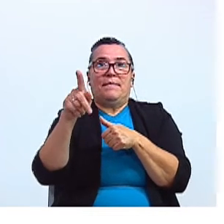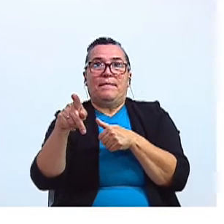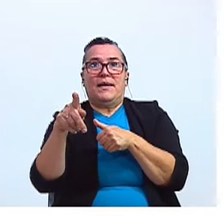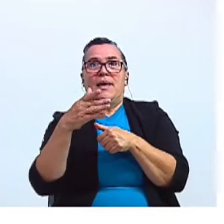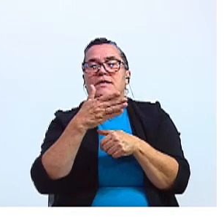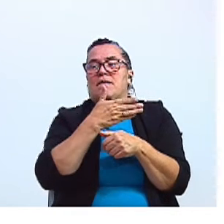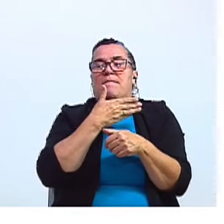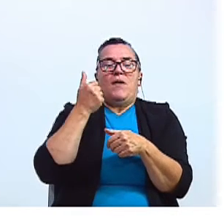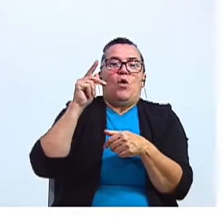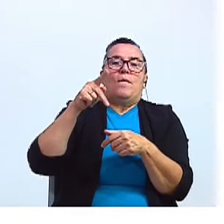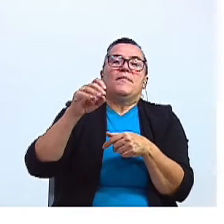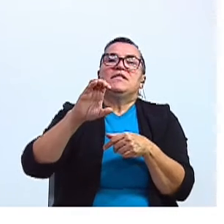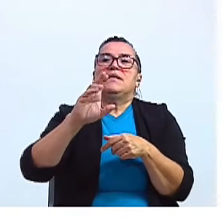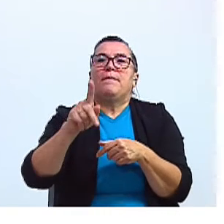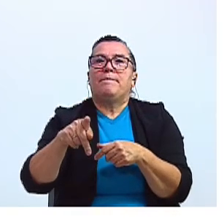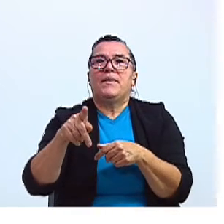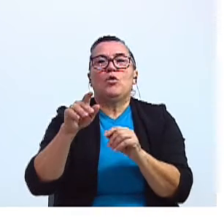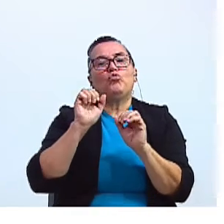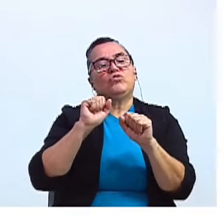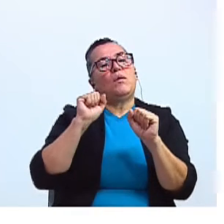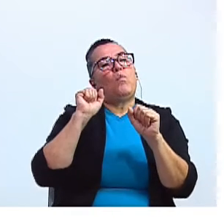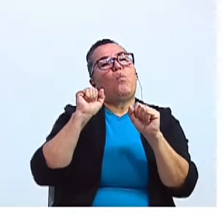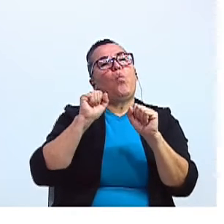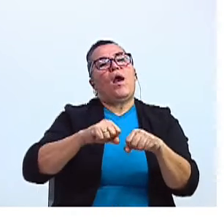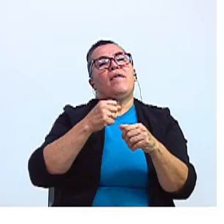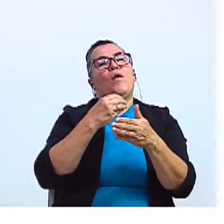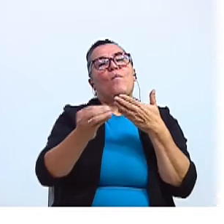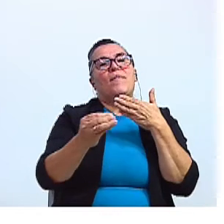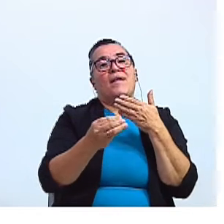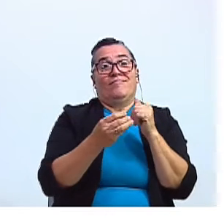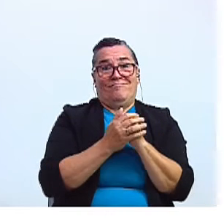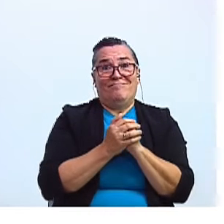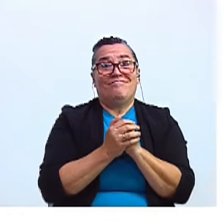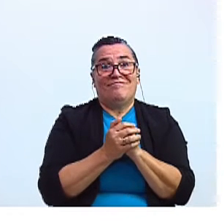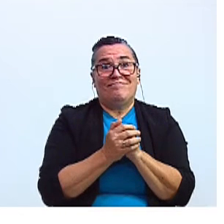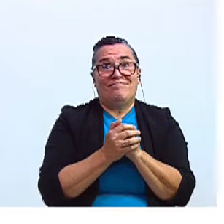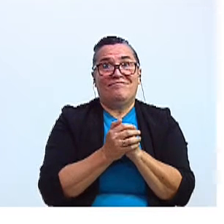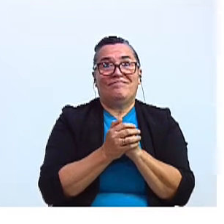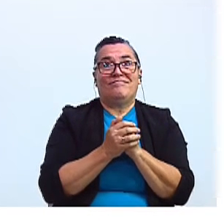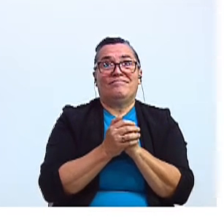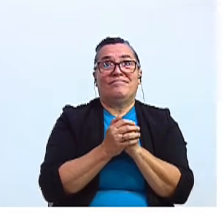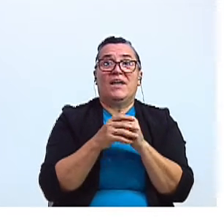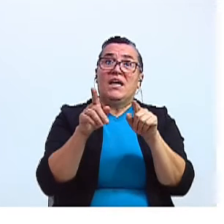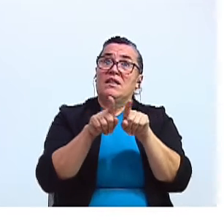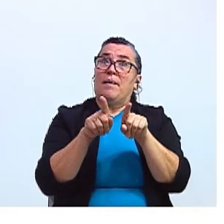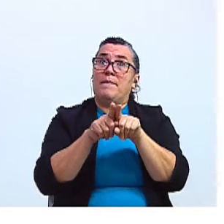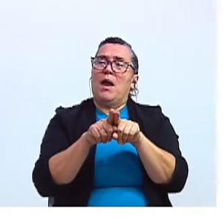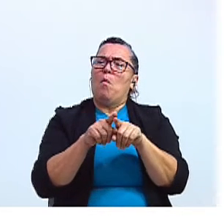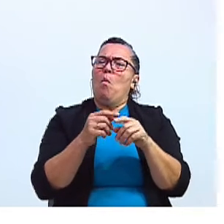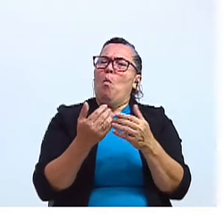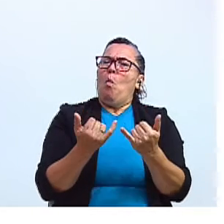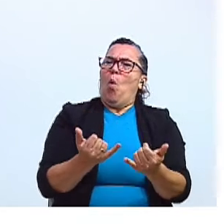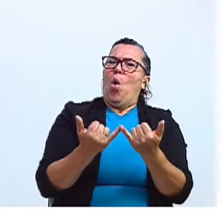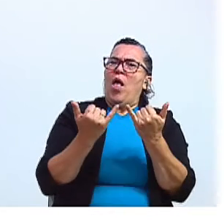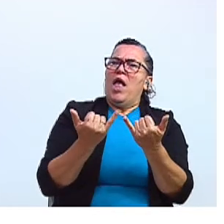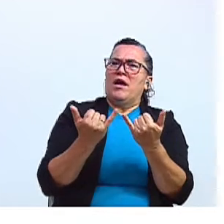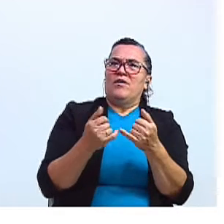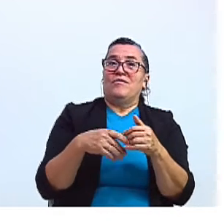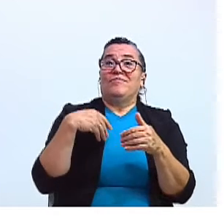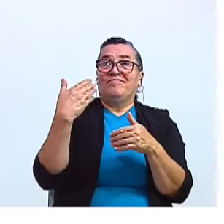the best PCP you could ever get. Besides, it's very modern, okay?